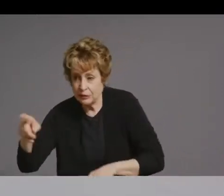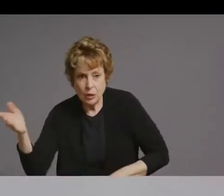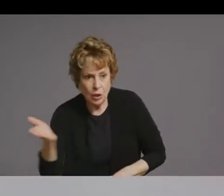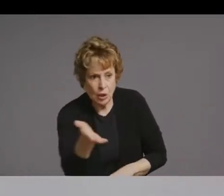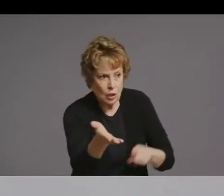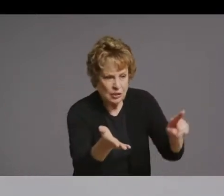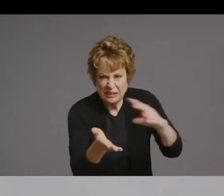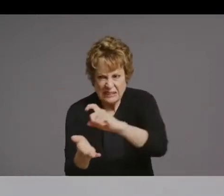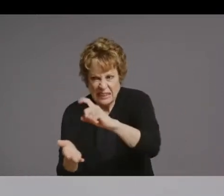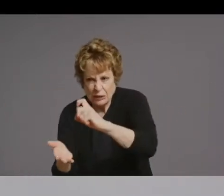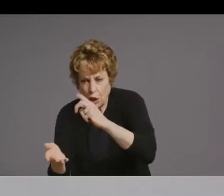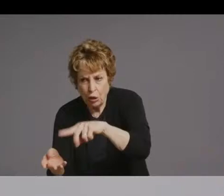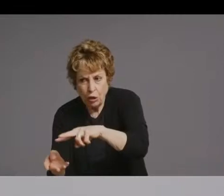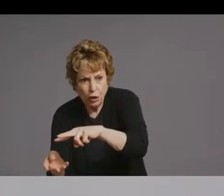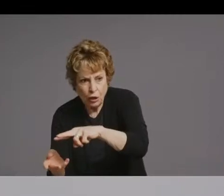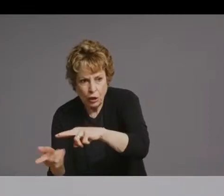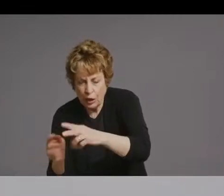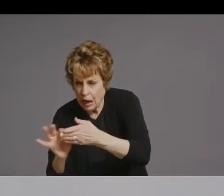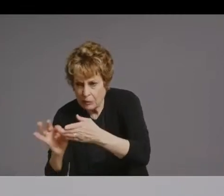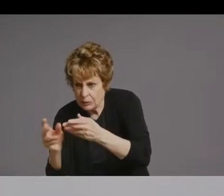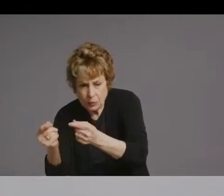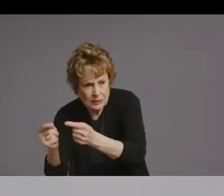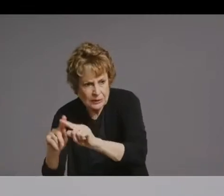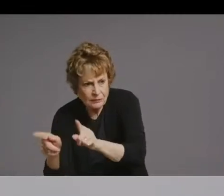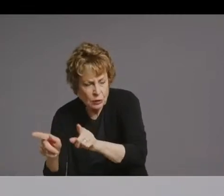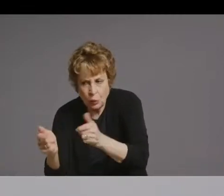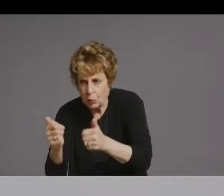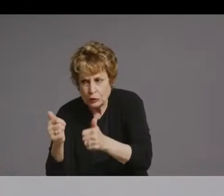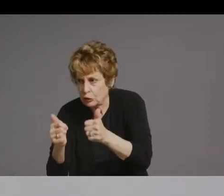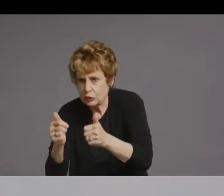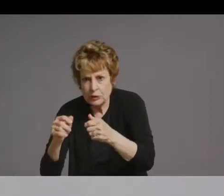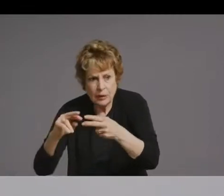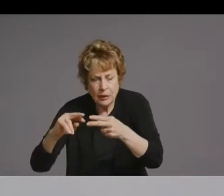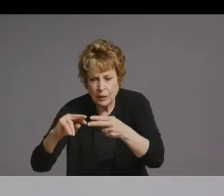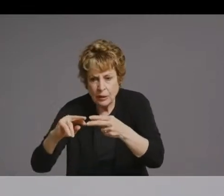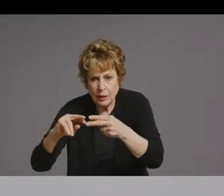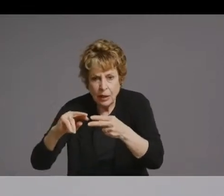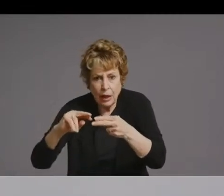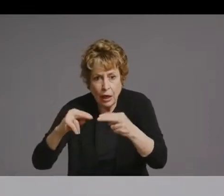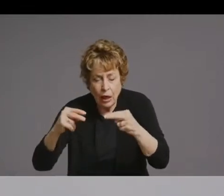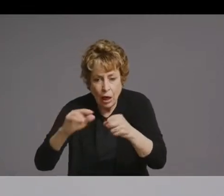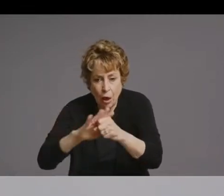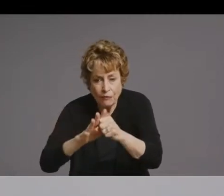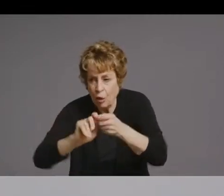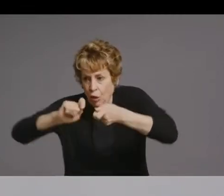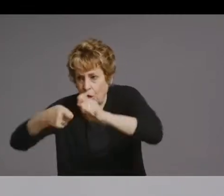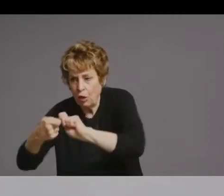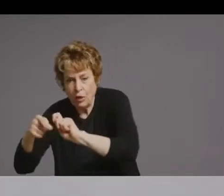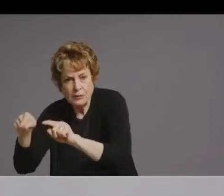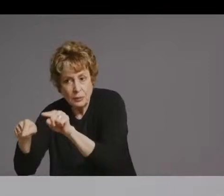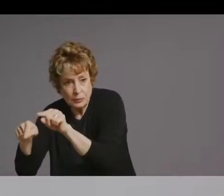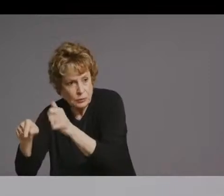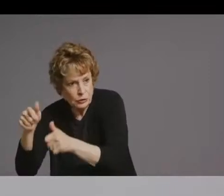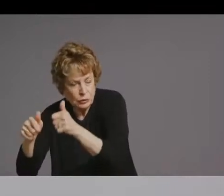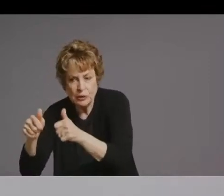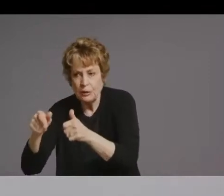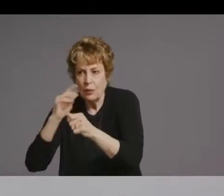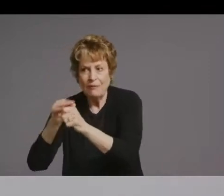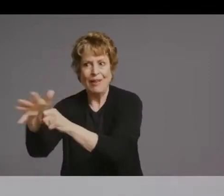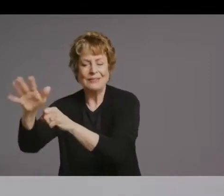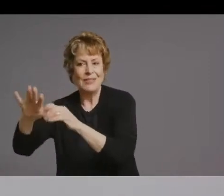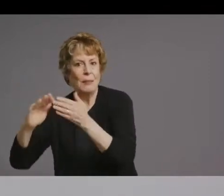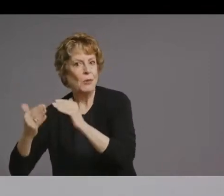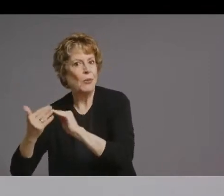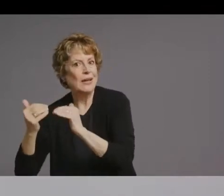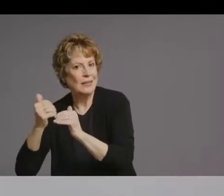can track what variants we are seeing in the community here in the department or through the department, so